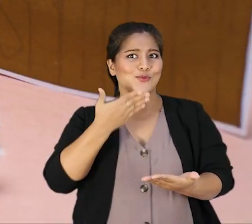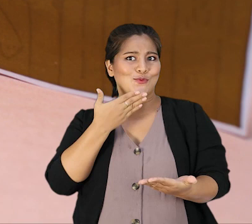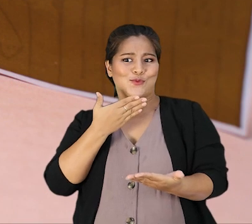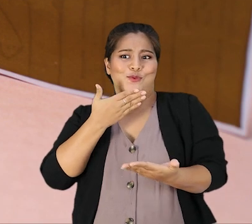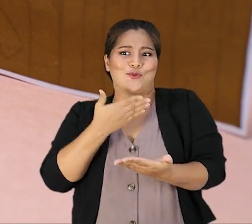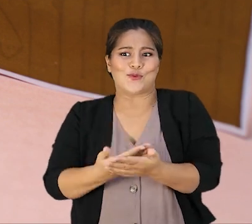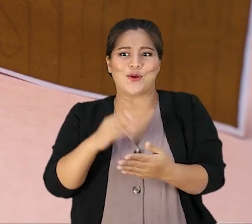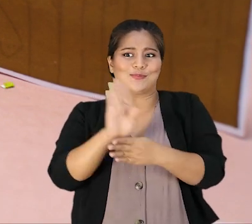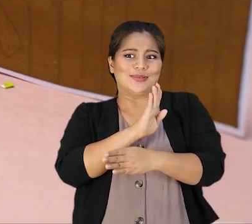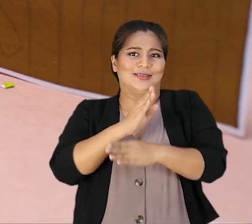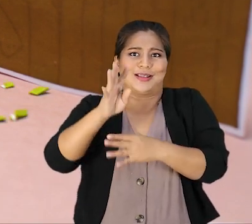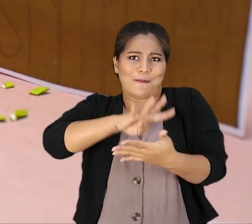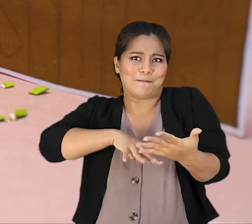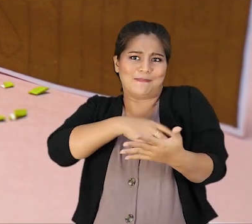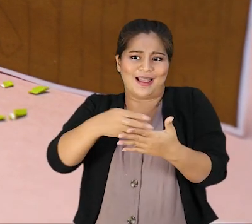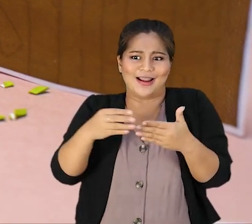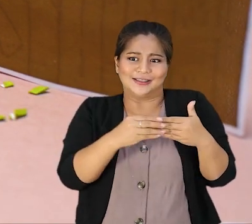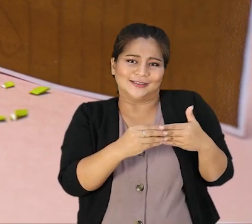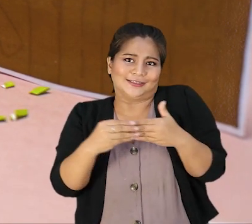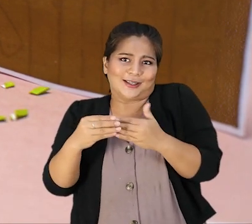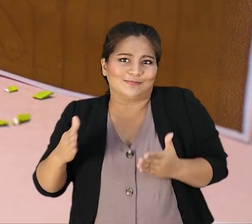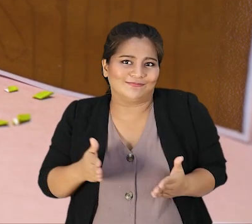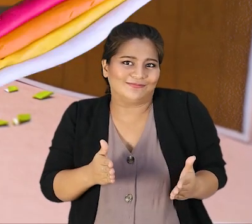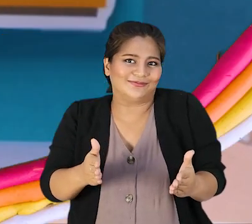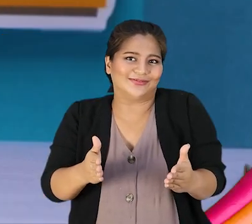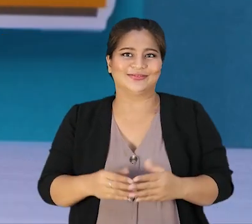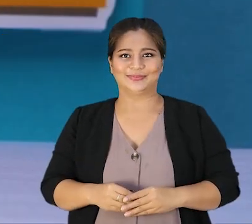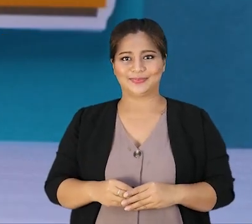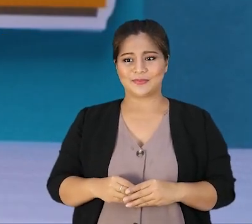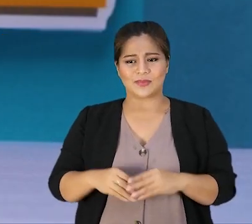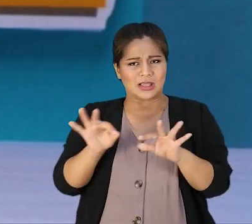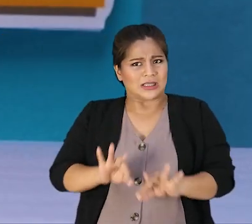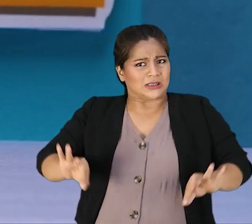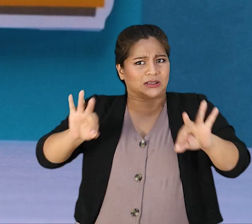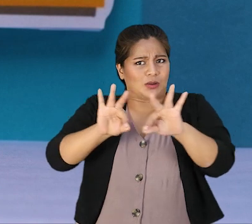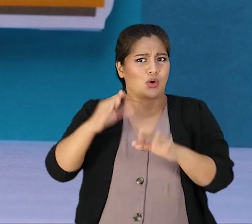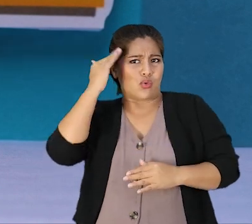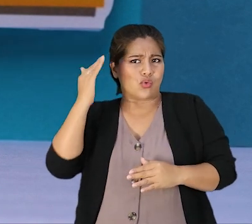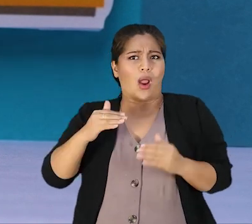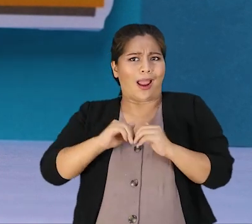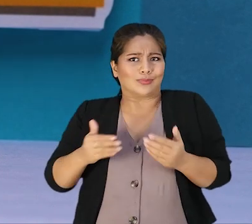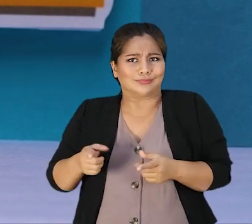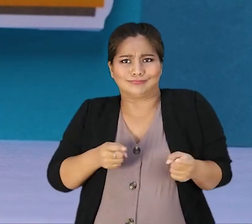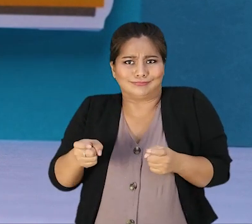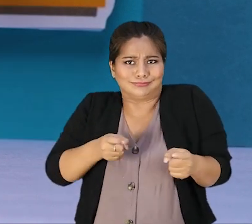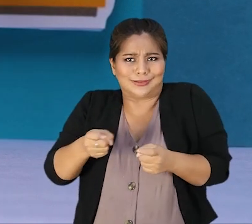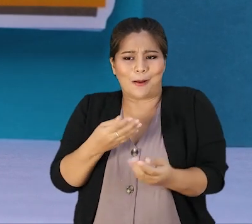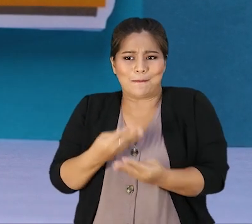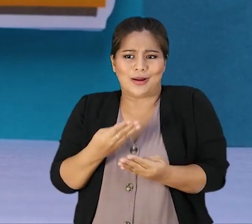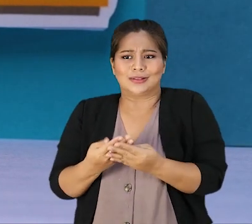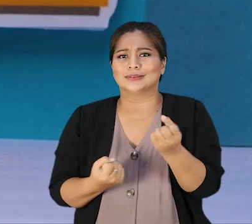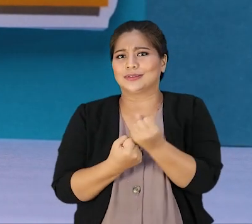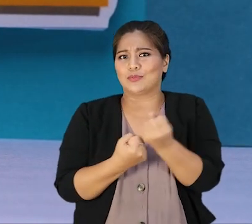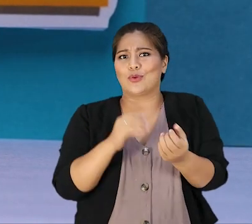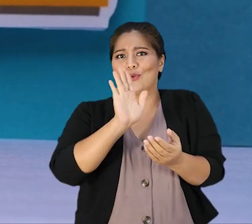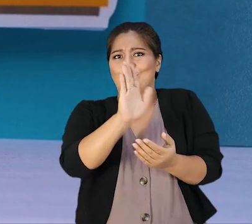you need a good business plan and to seek support and guidance along the way. It's important to know how to manage your money and